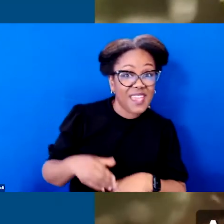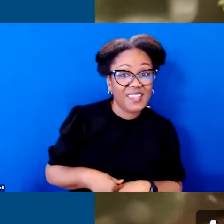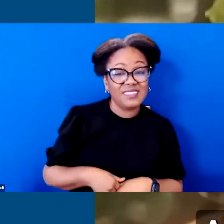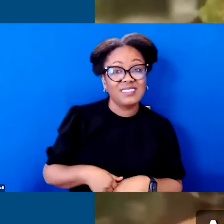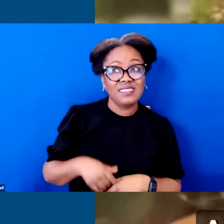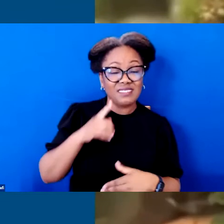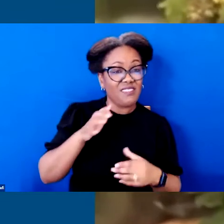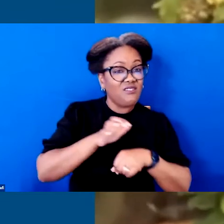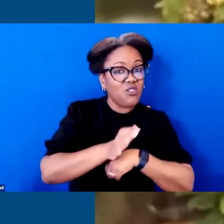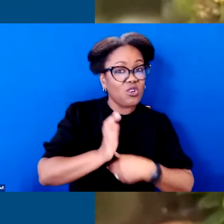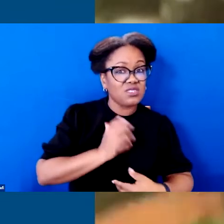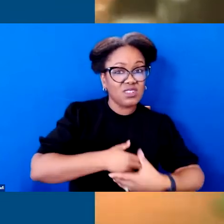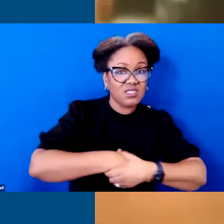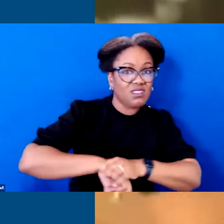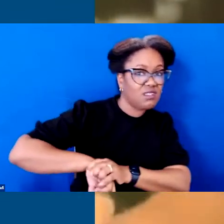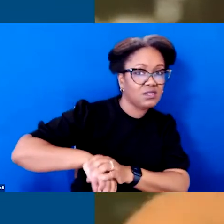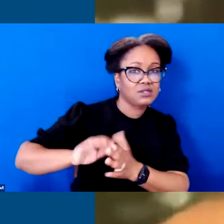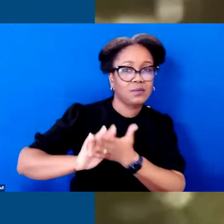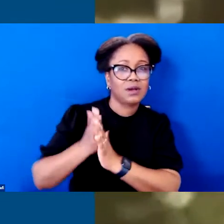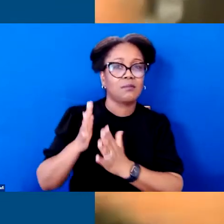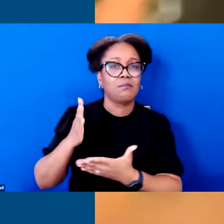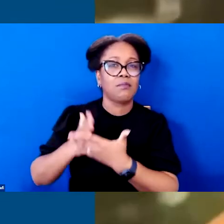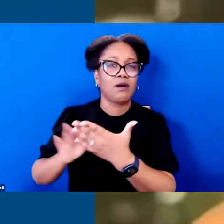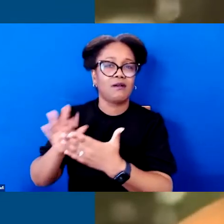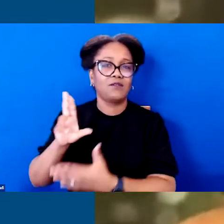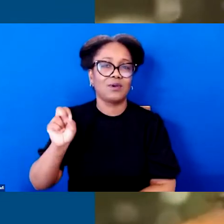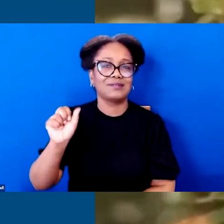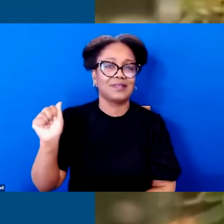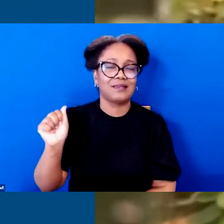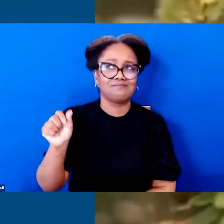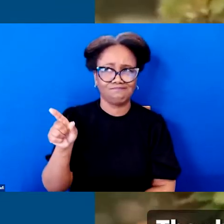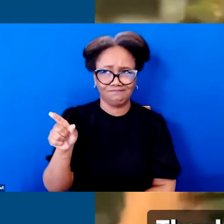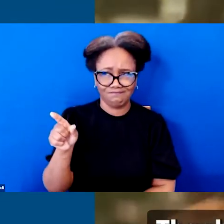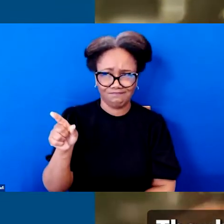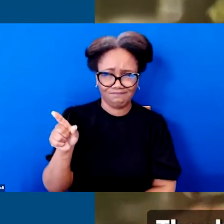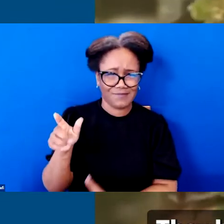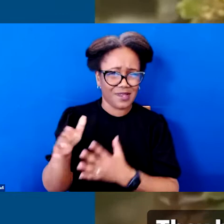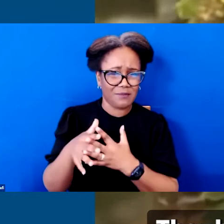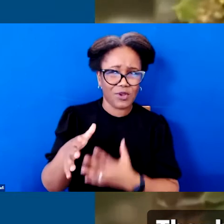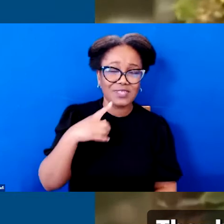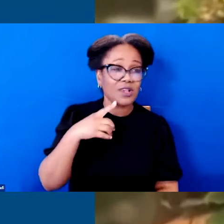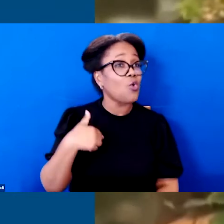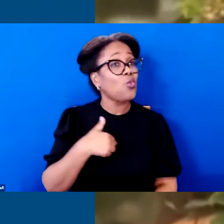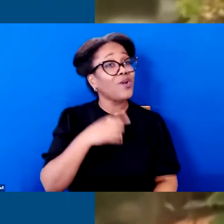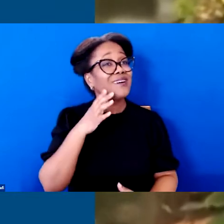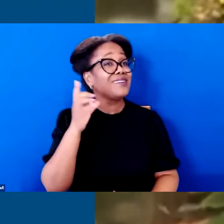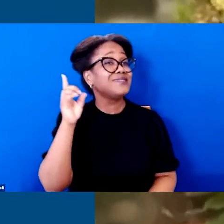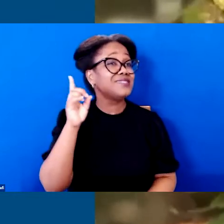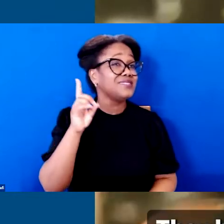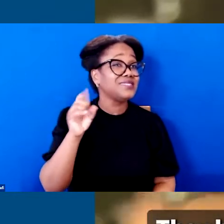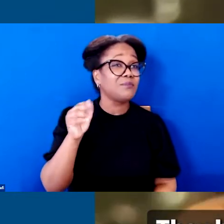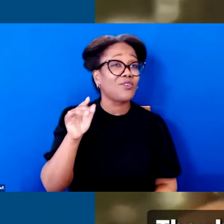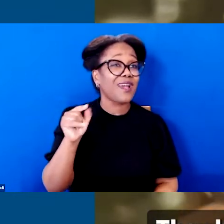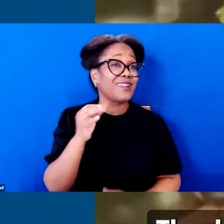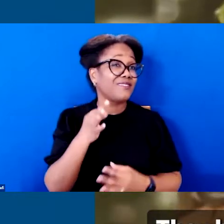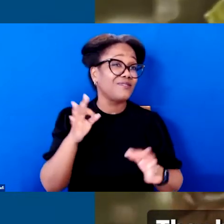America always says they are democratic. Lies! That is a lie! They have never been democratic with Native people.